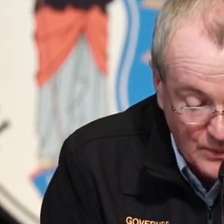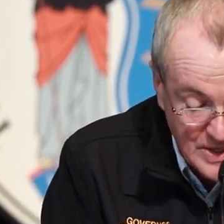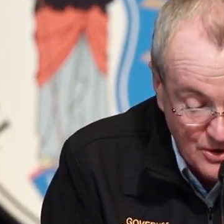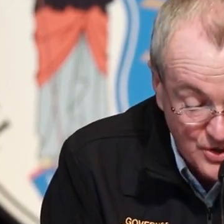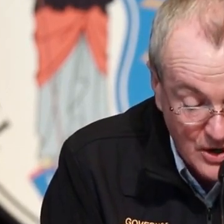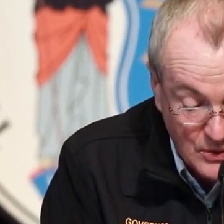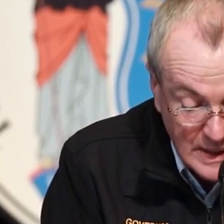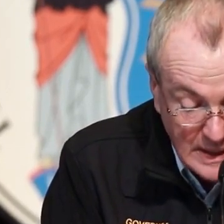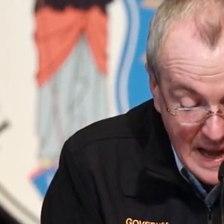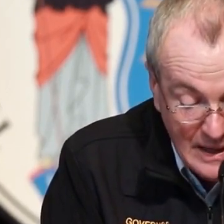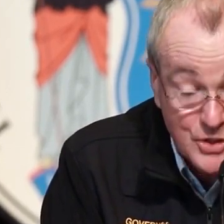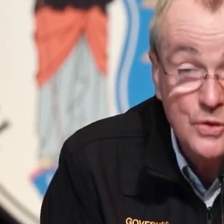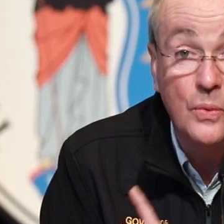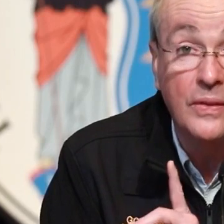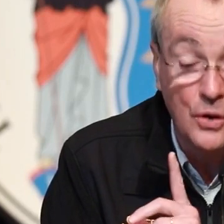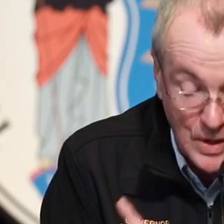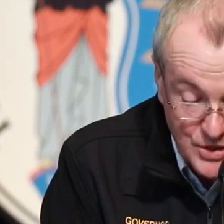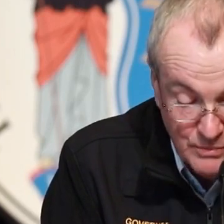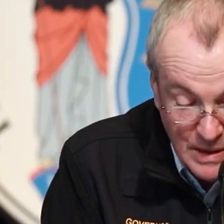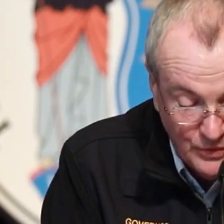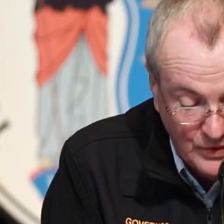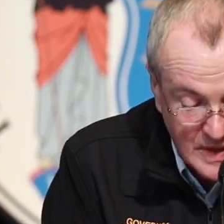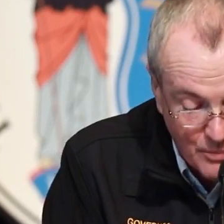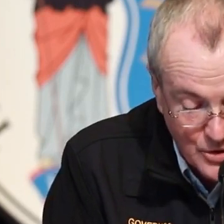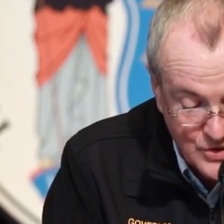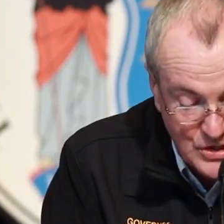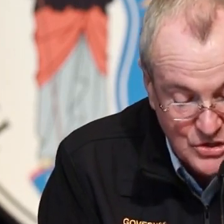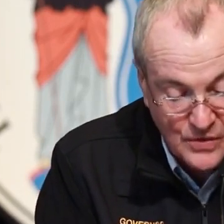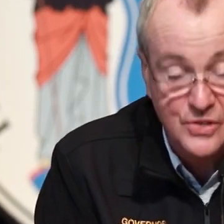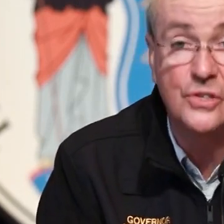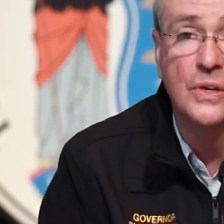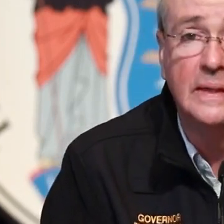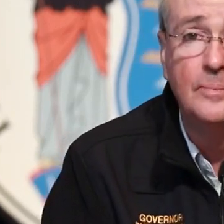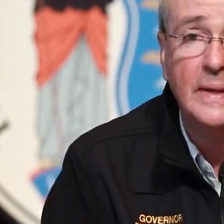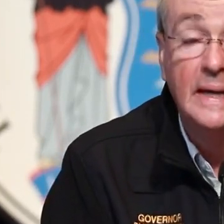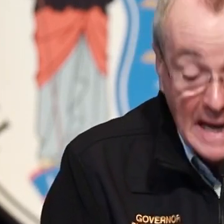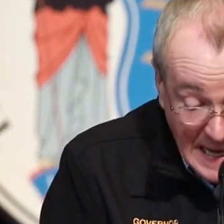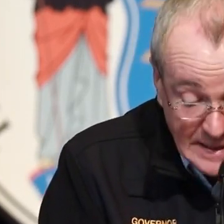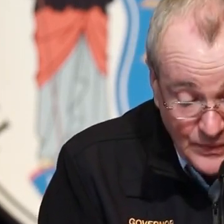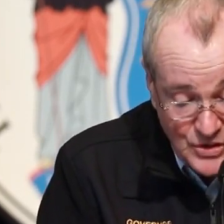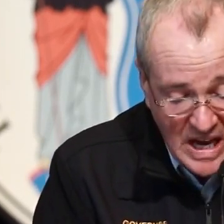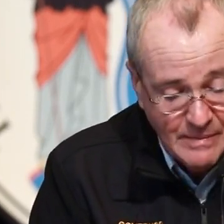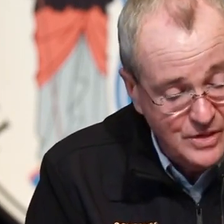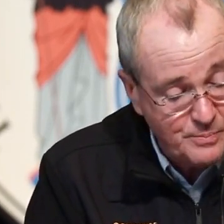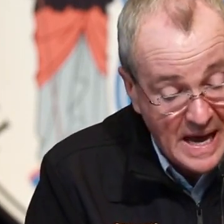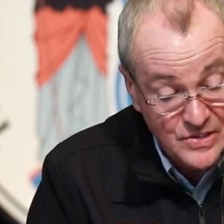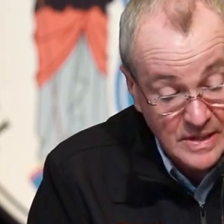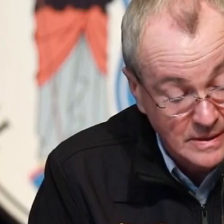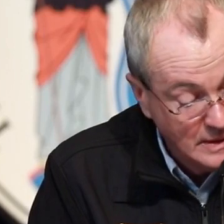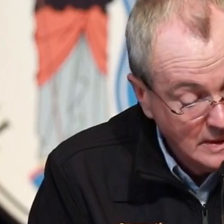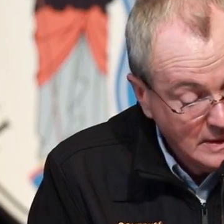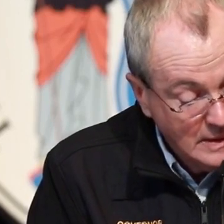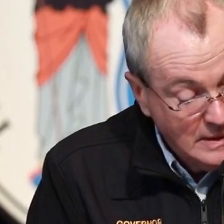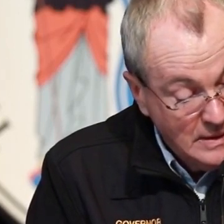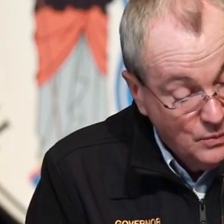that's 21 years ago, Alex was one of the original members of the Emergency Services Unit, and at the time of his